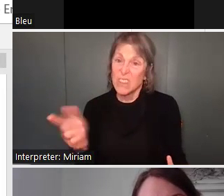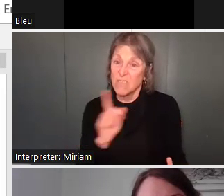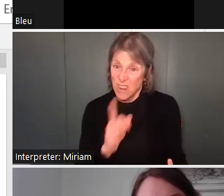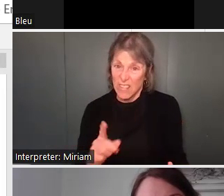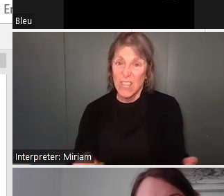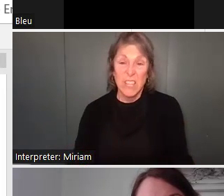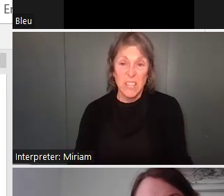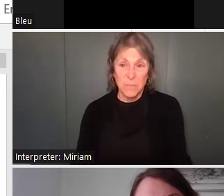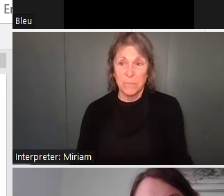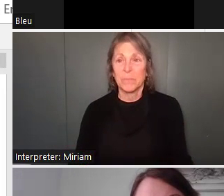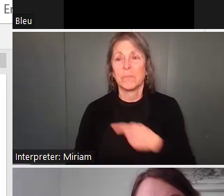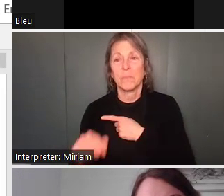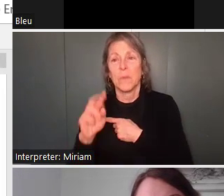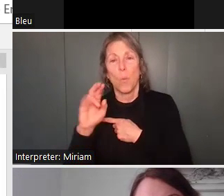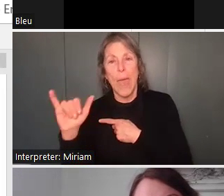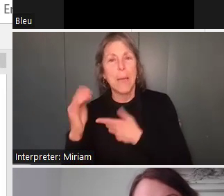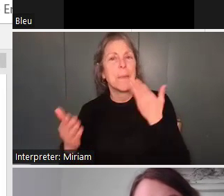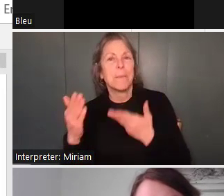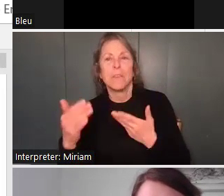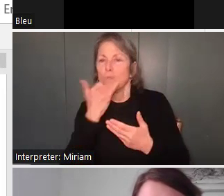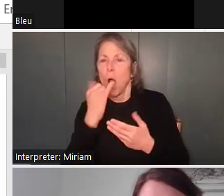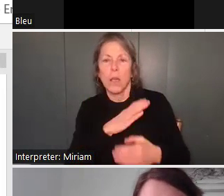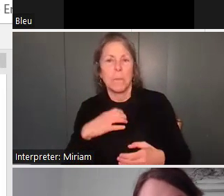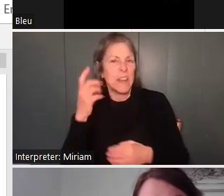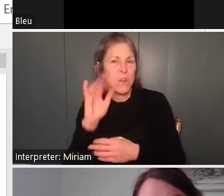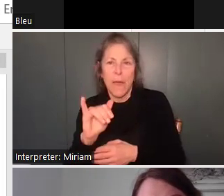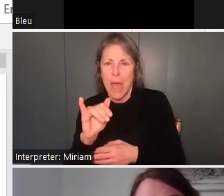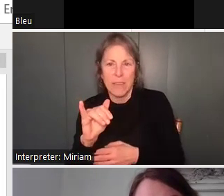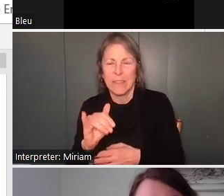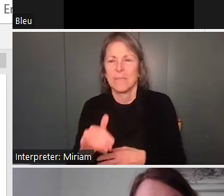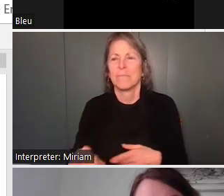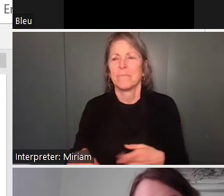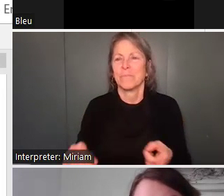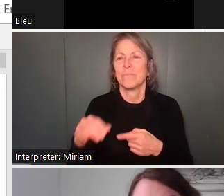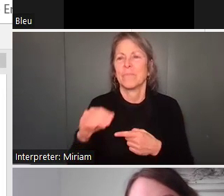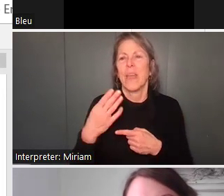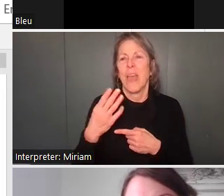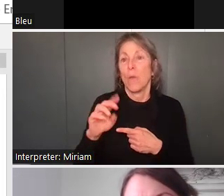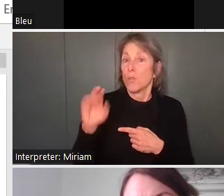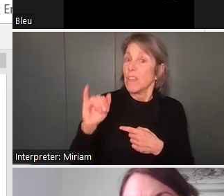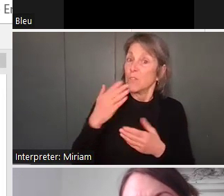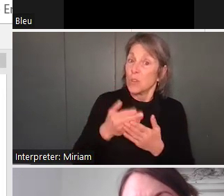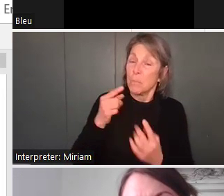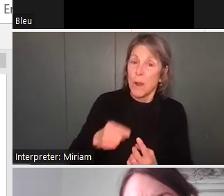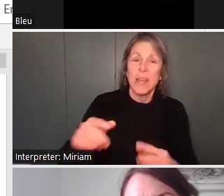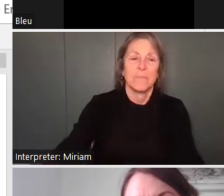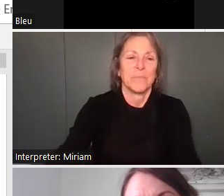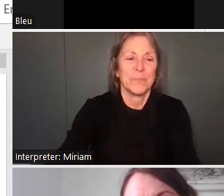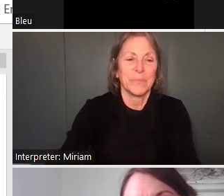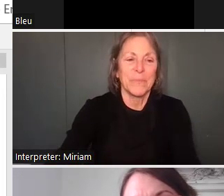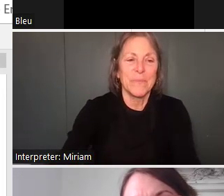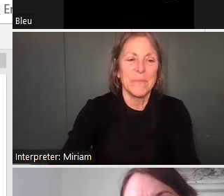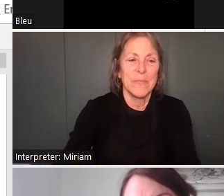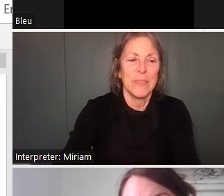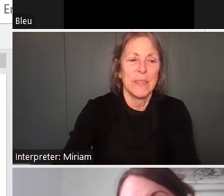their diversity, this might be the wrong committee for them. That's good. Okay. Yeah, that's a good. Then It's, let's leave it's that. almost a trick question